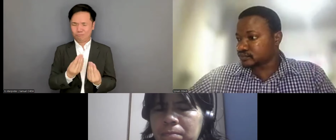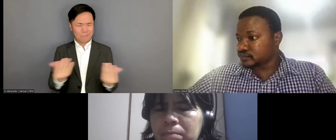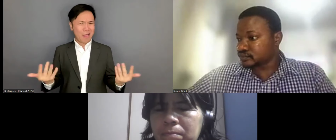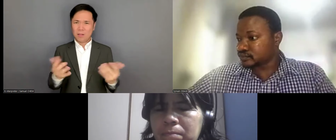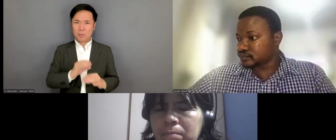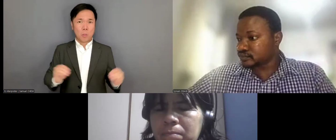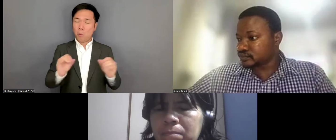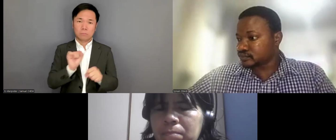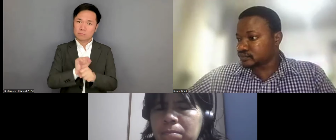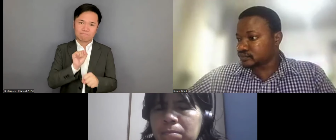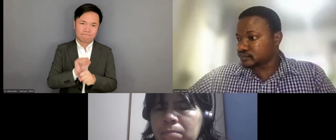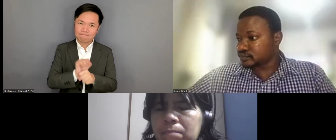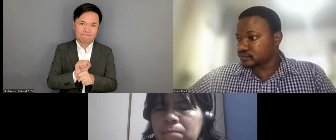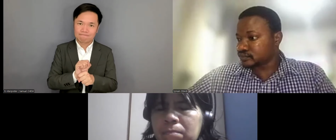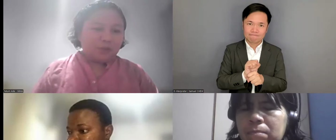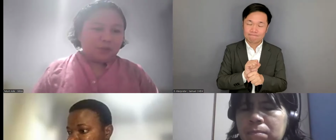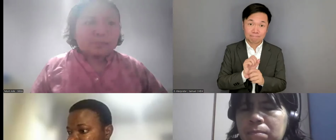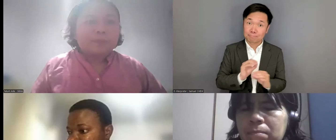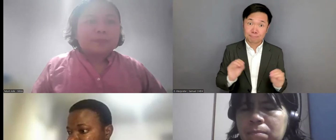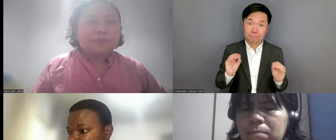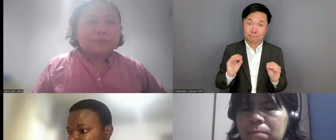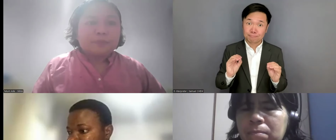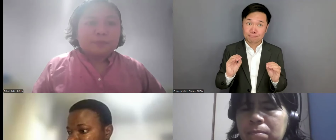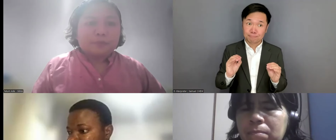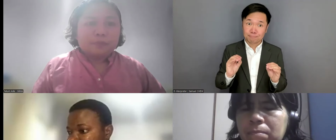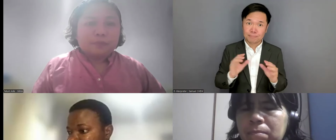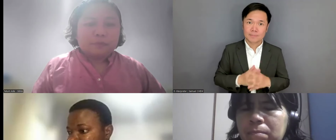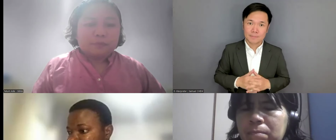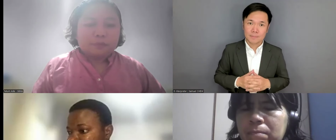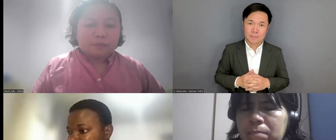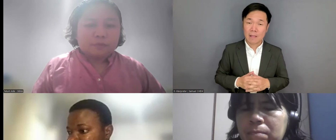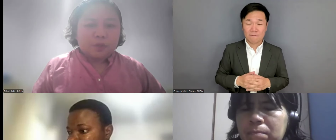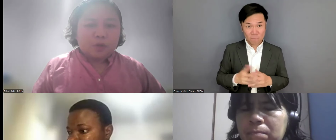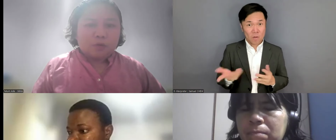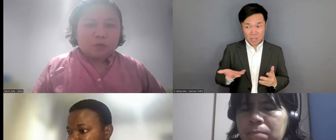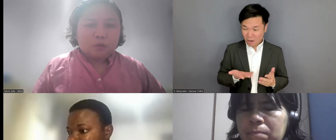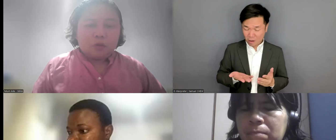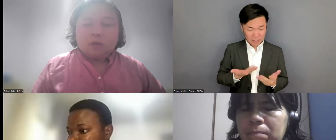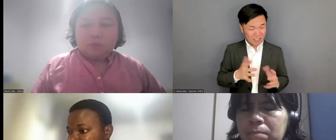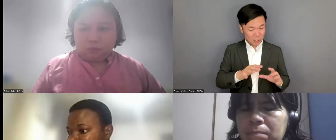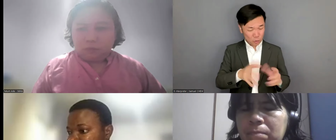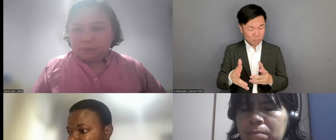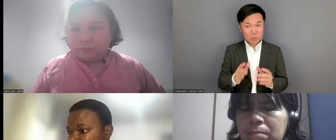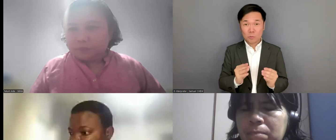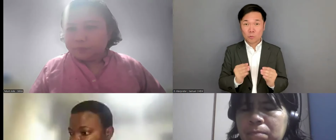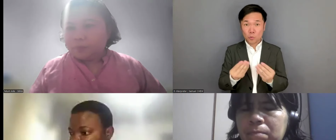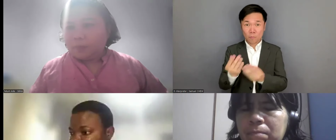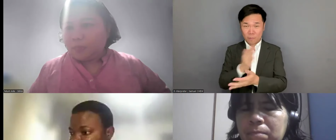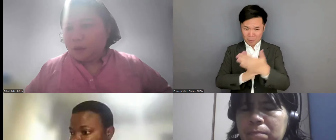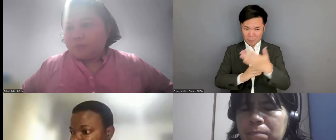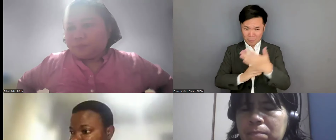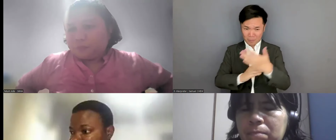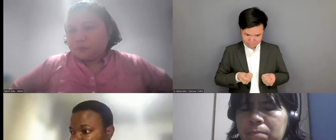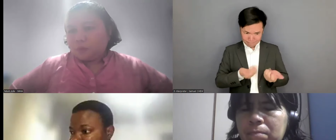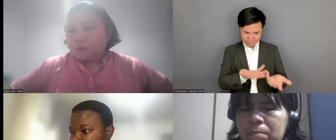the urgent needs that should be addressed so that equal employment opportunities and workplace accommodation,